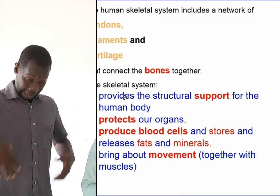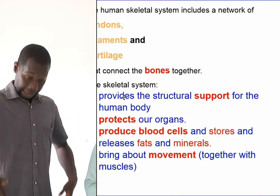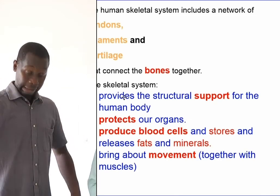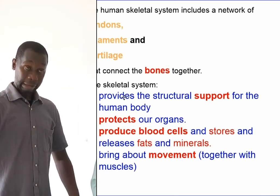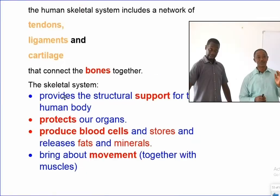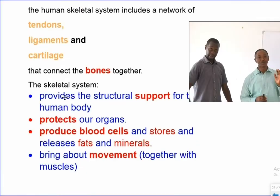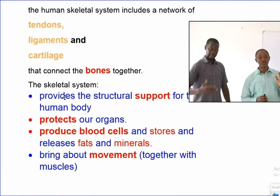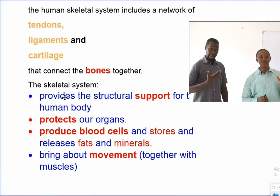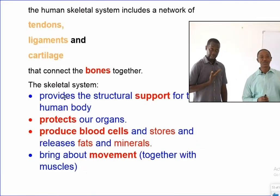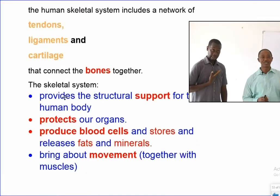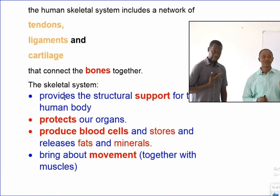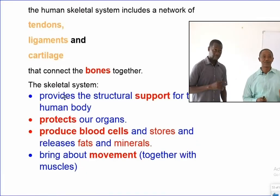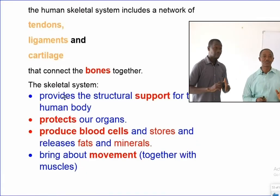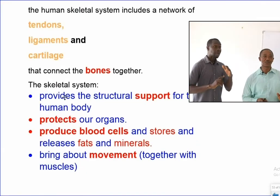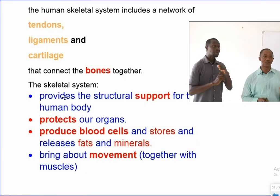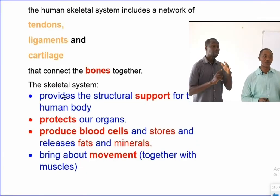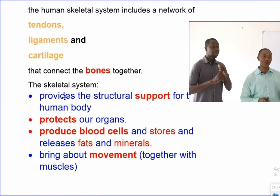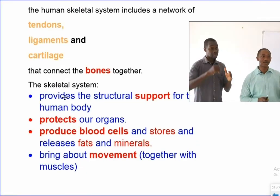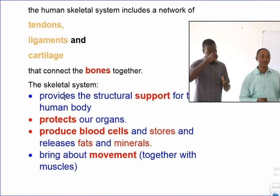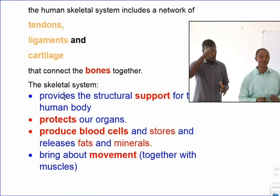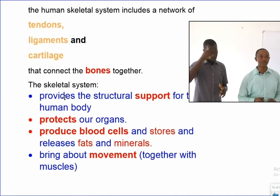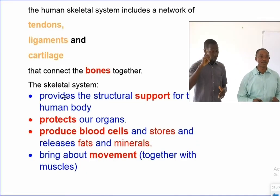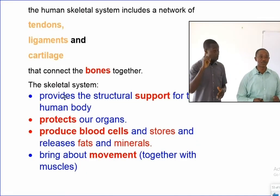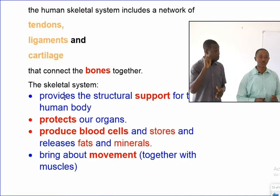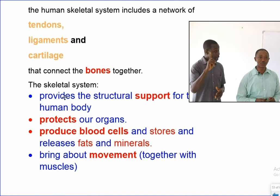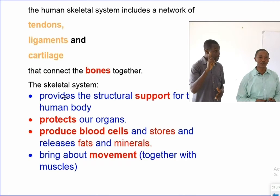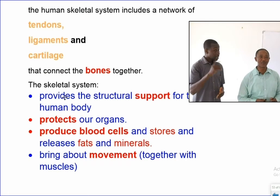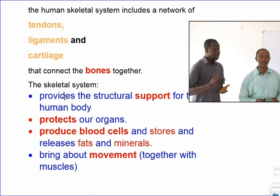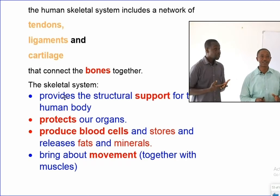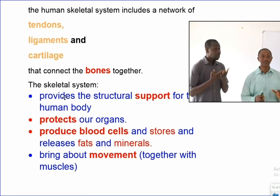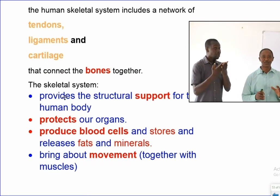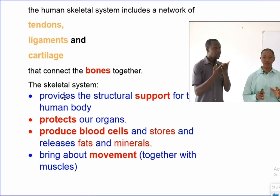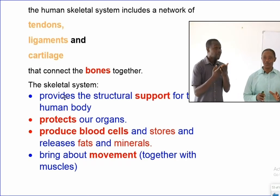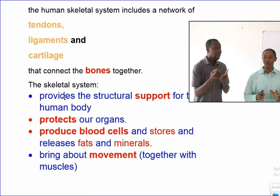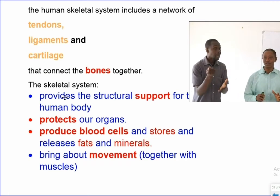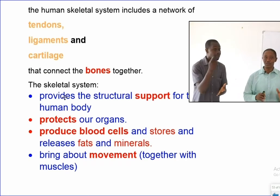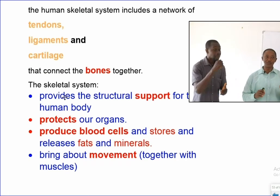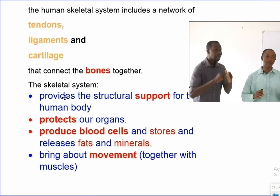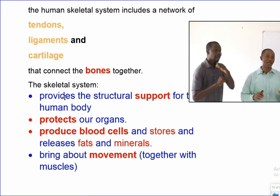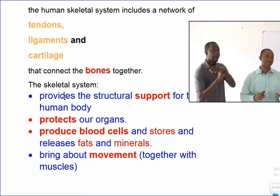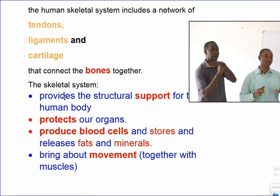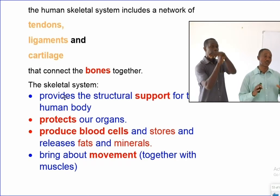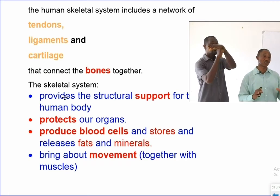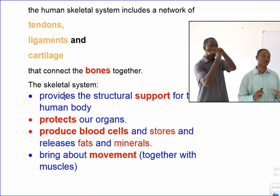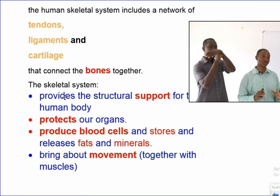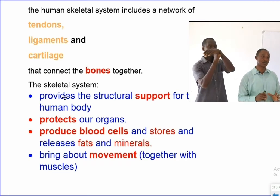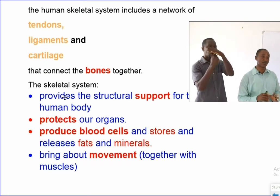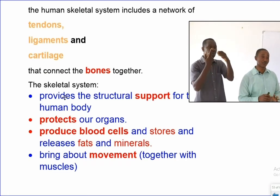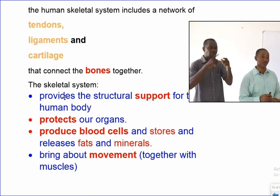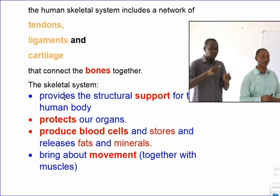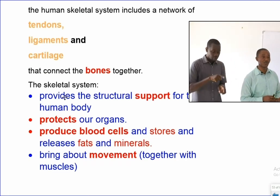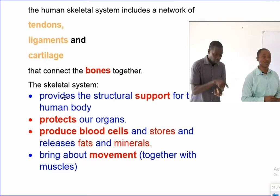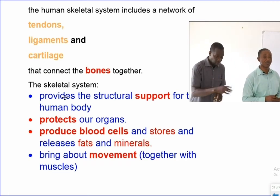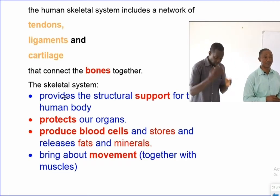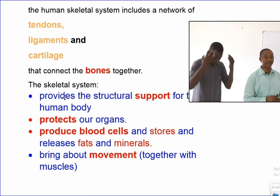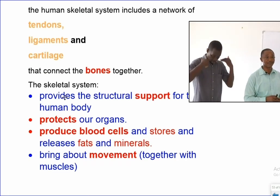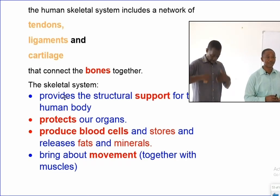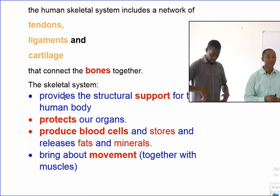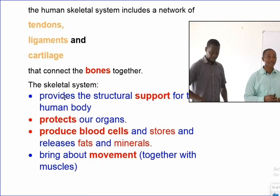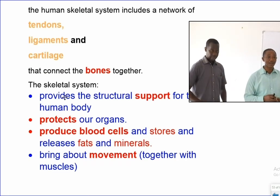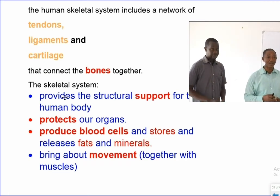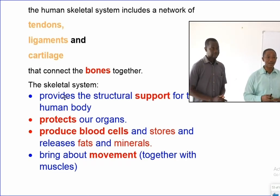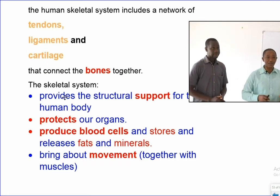it has some important function. One of them is to provide support. It provides the structural support for the human